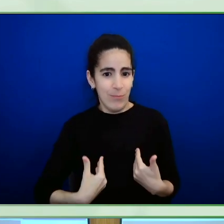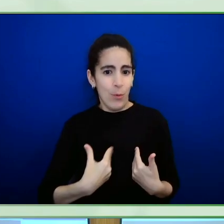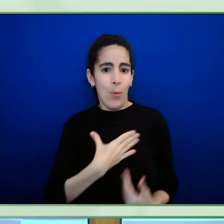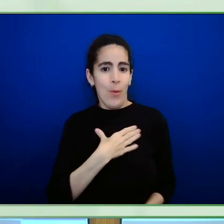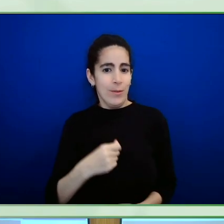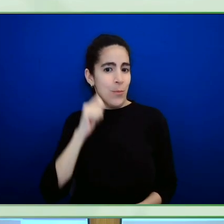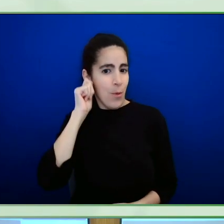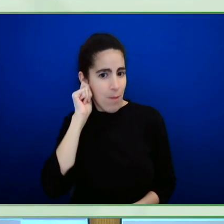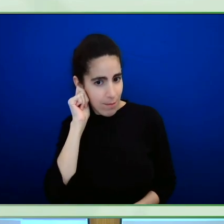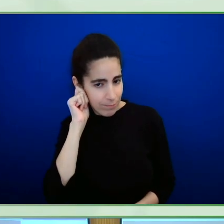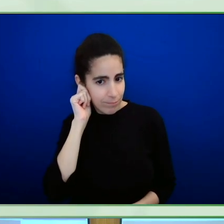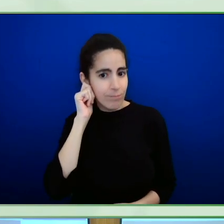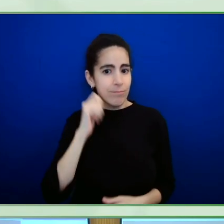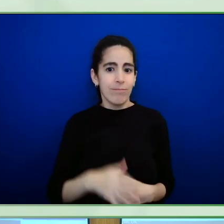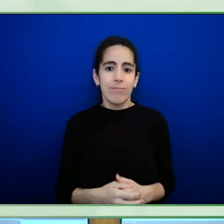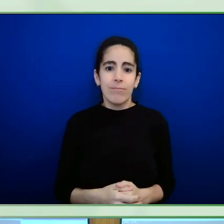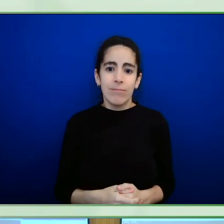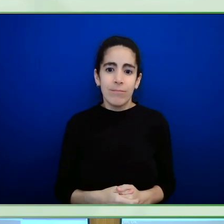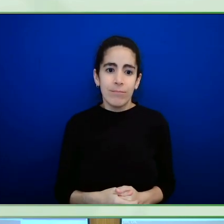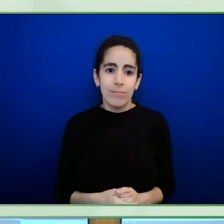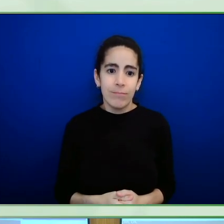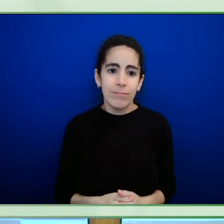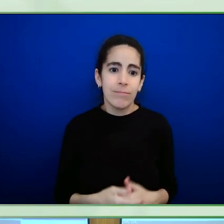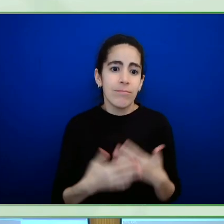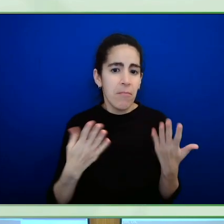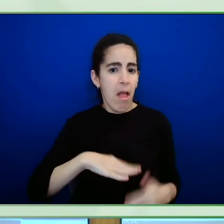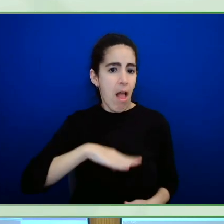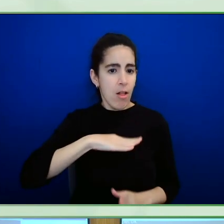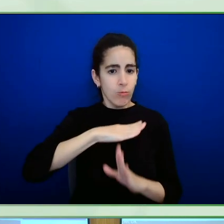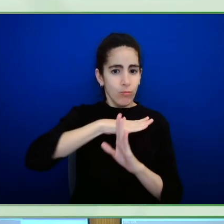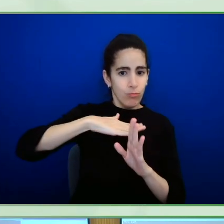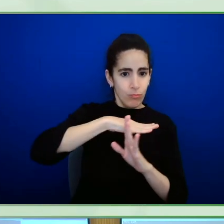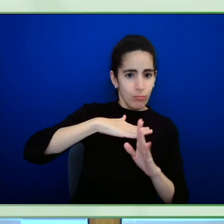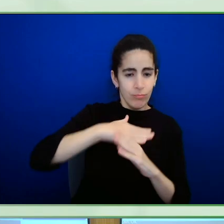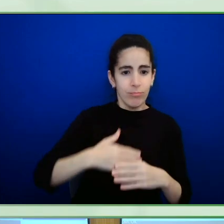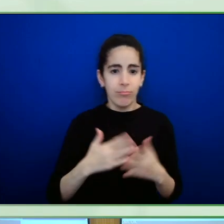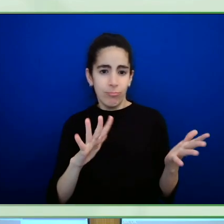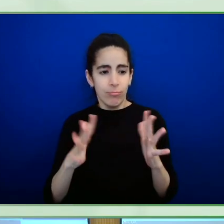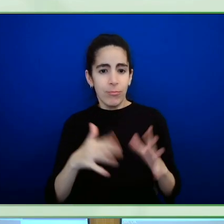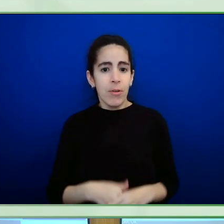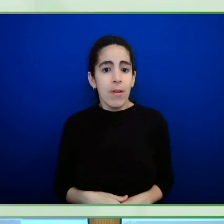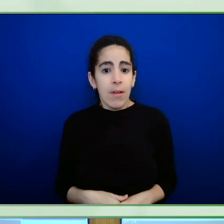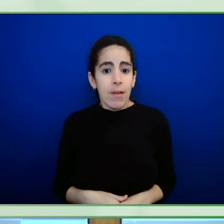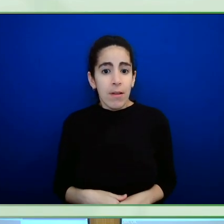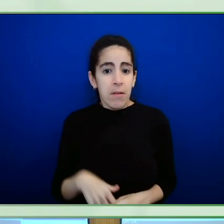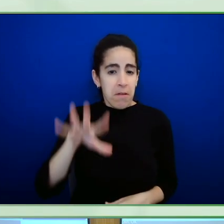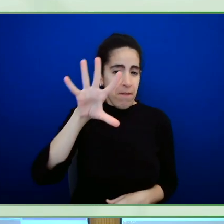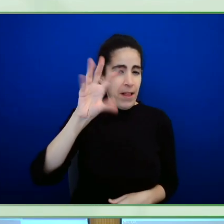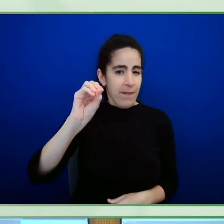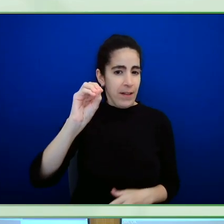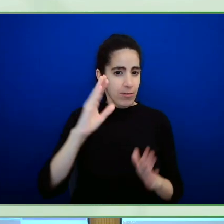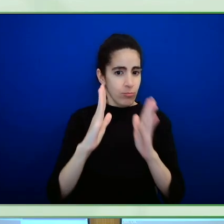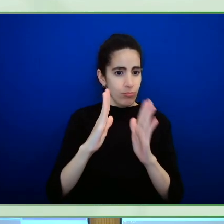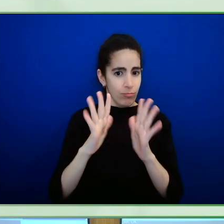hopefully indeterminate age, somewhere in the 50s range. I'm wearing